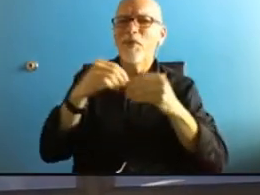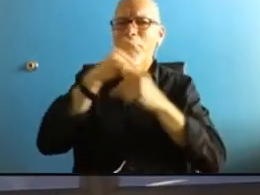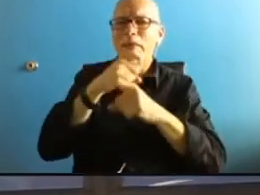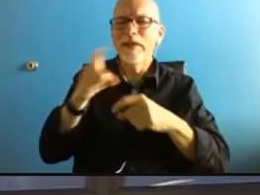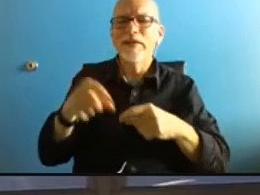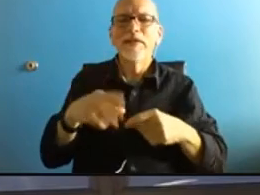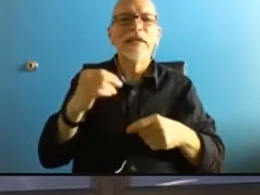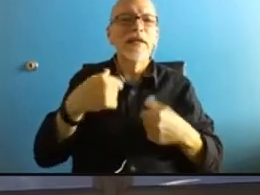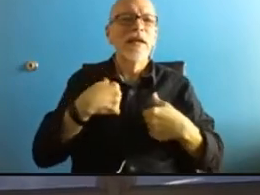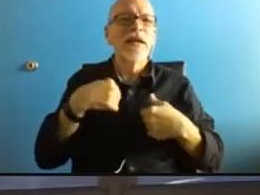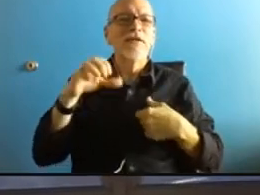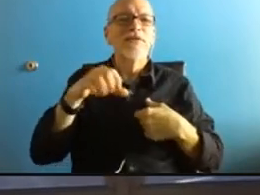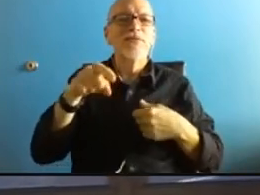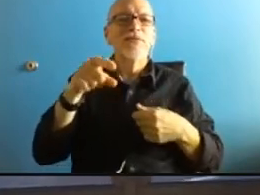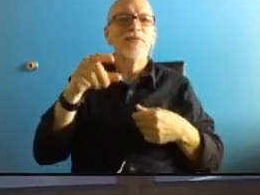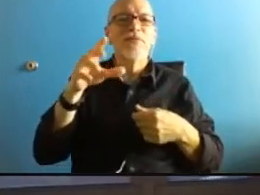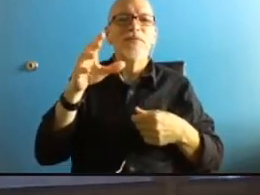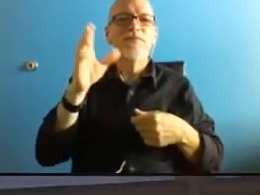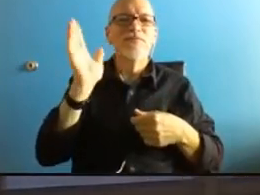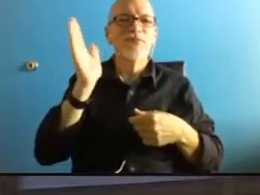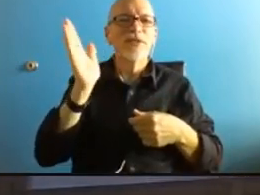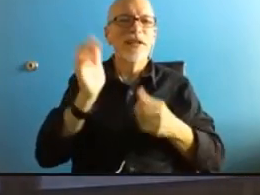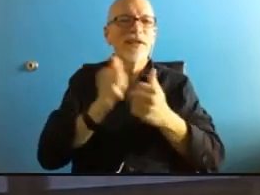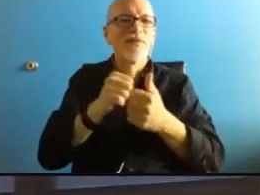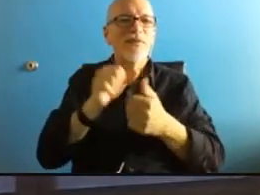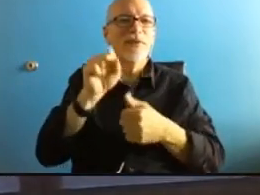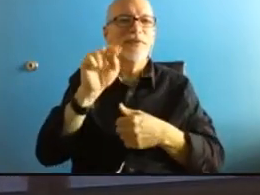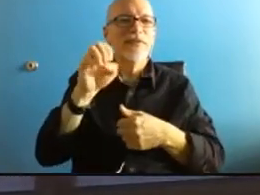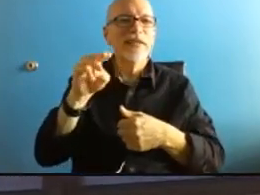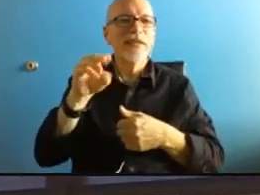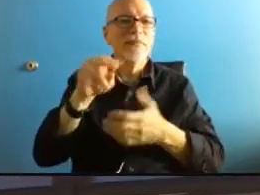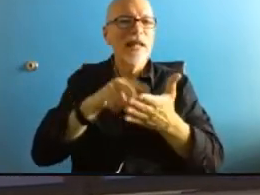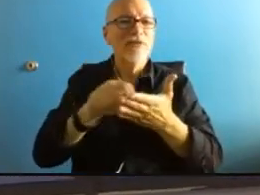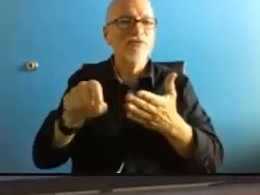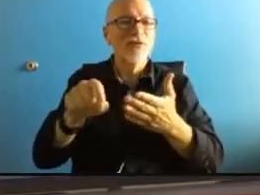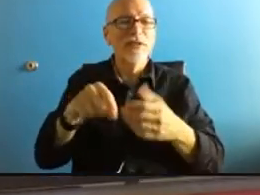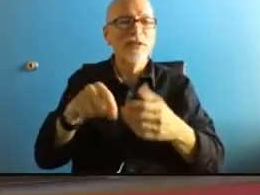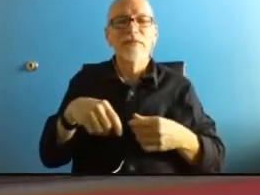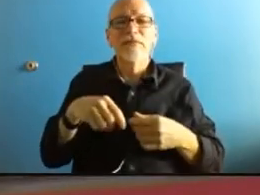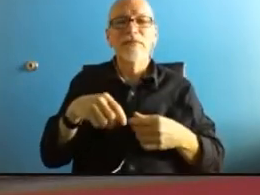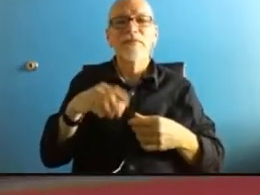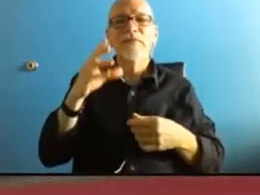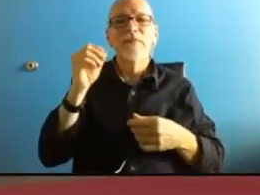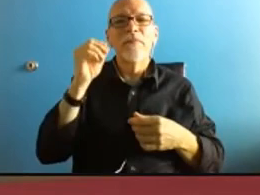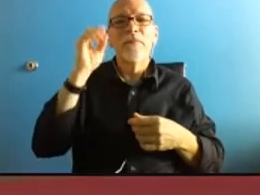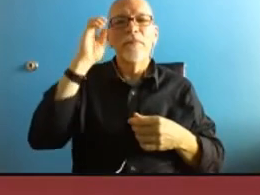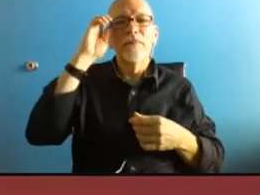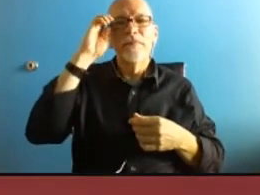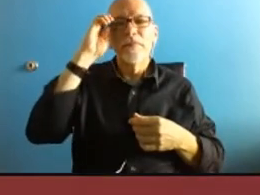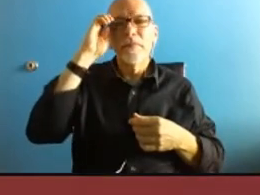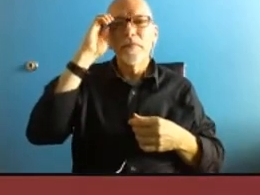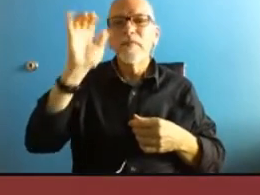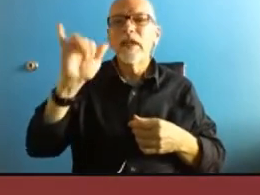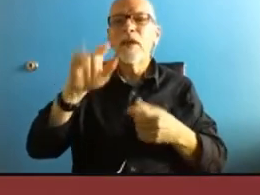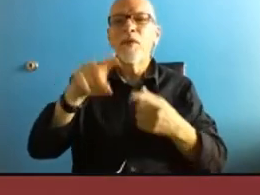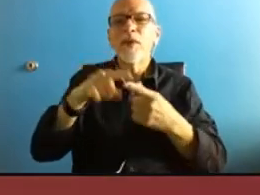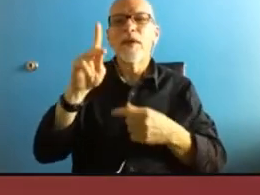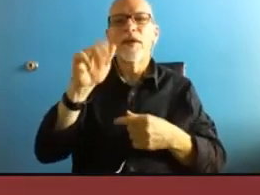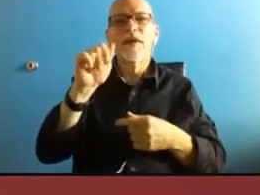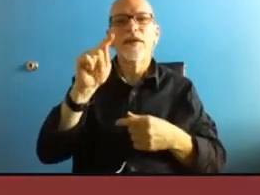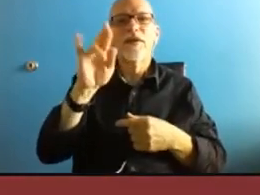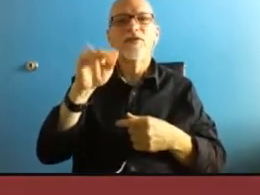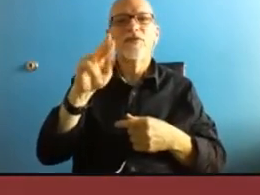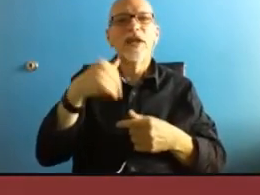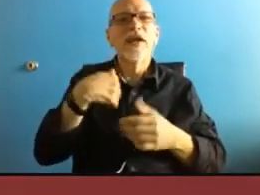do a presentation with STEM and literacy, and like when Katrina, there was a book about